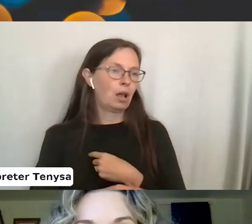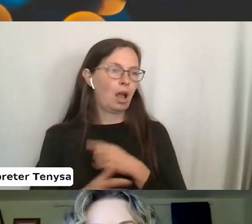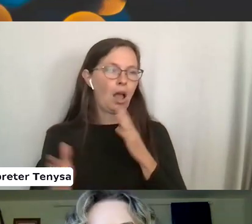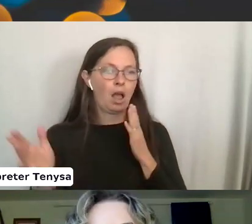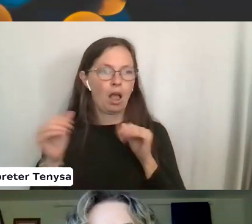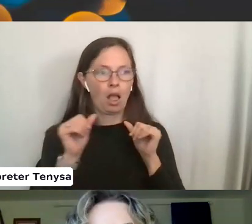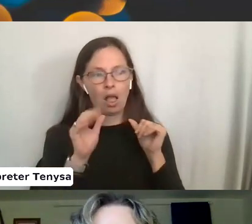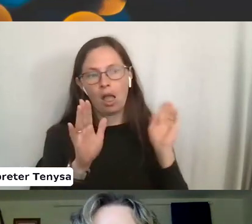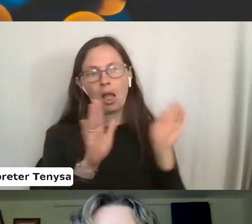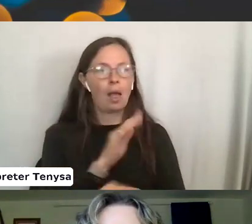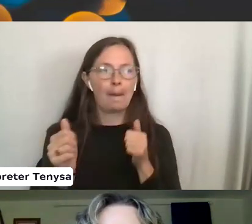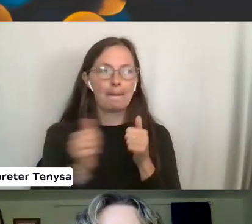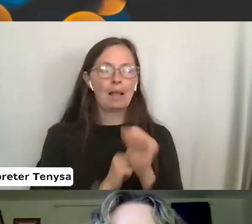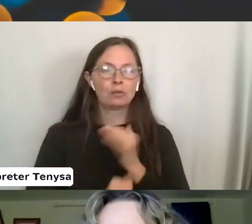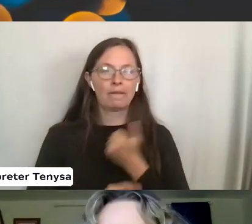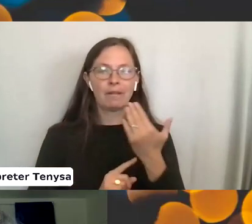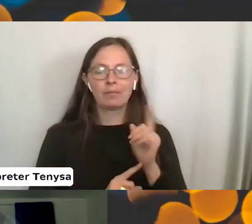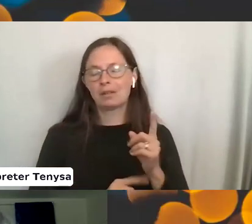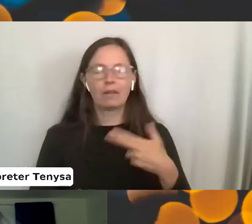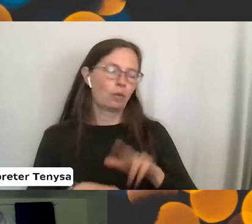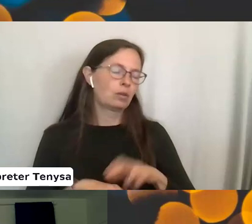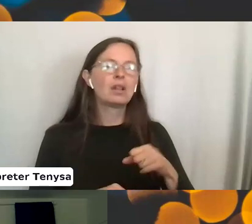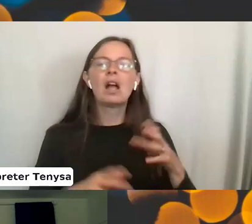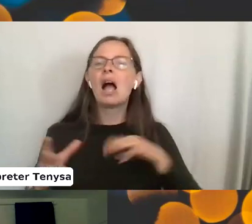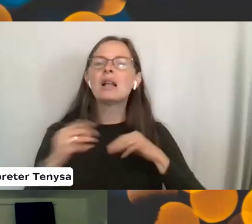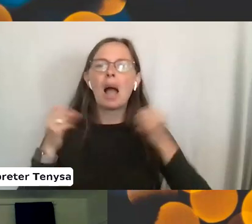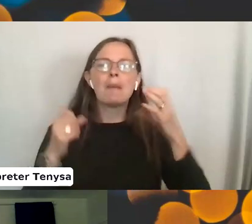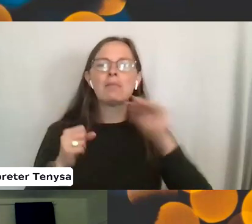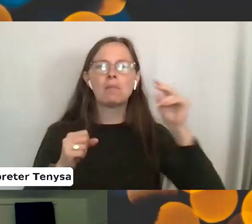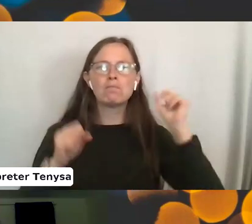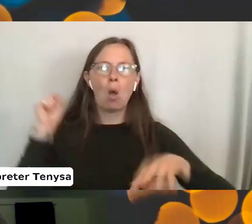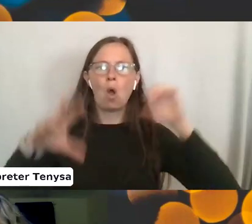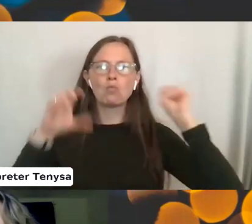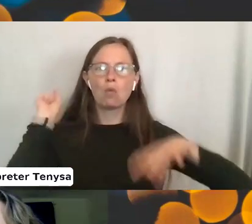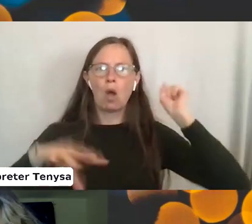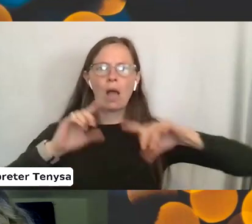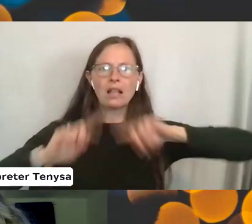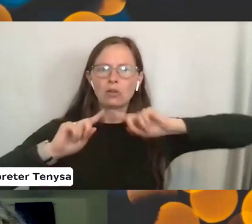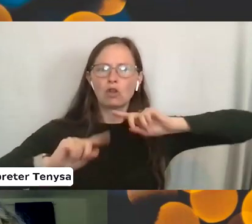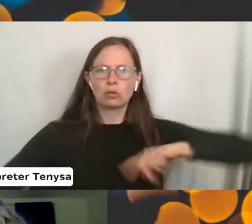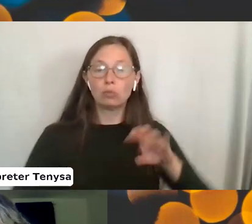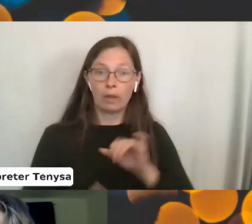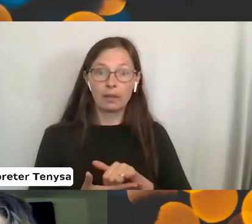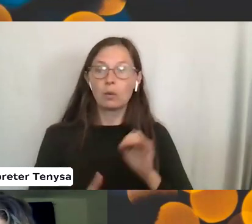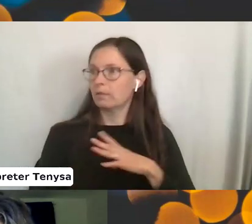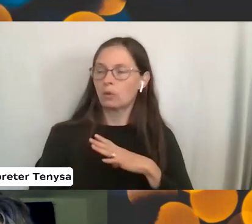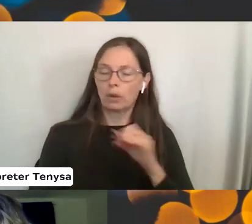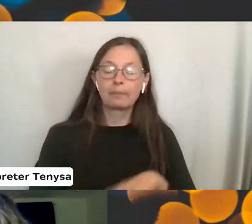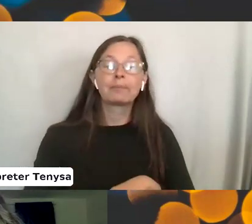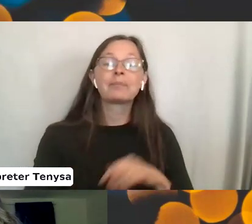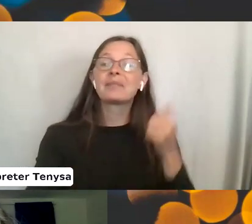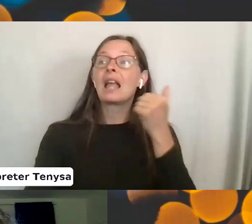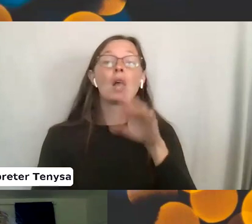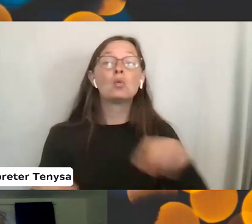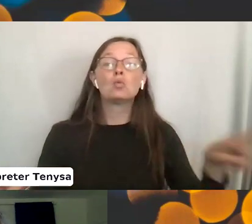our 15-minute timeline. Yes, of course. Let's take a bunch and just like do that. Okay, thing. all right. You know what So I'm saying? everybody else can relax.